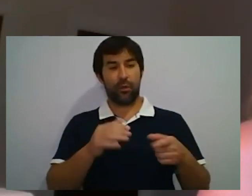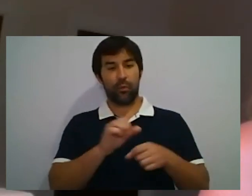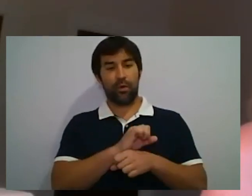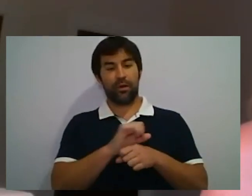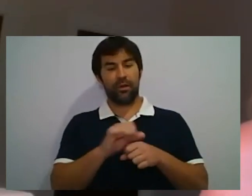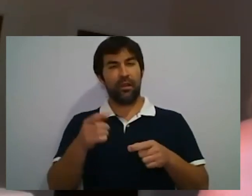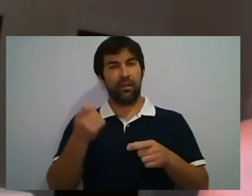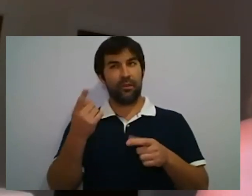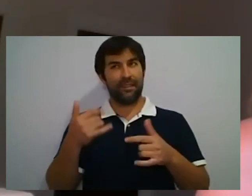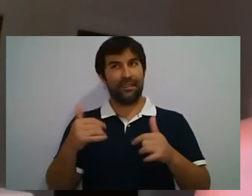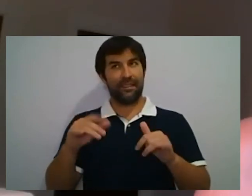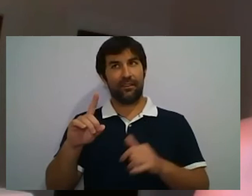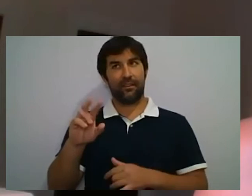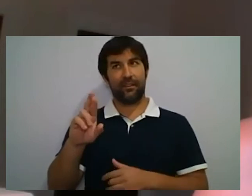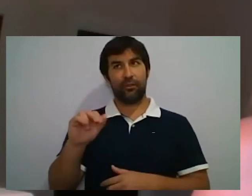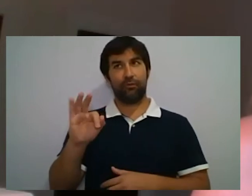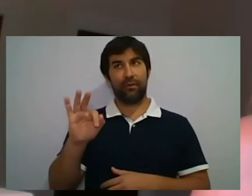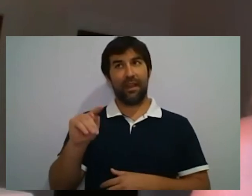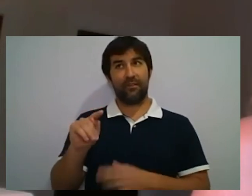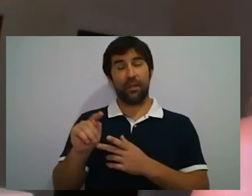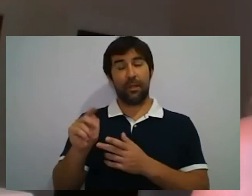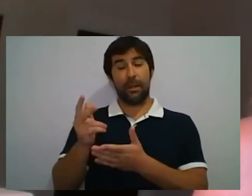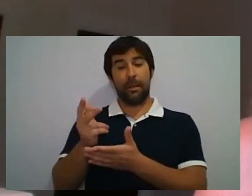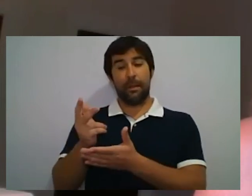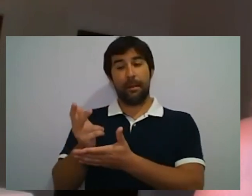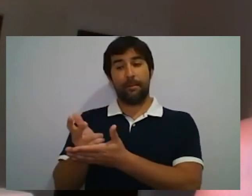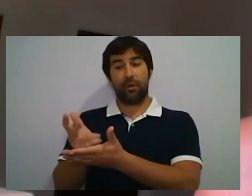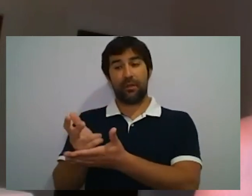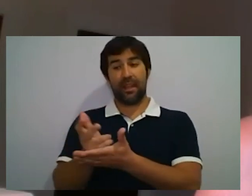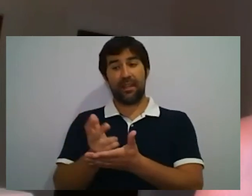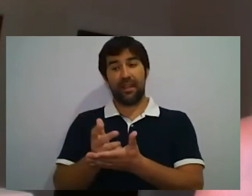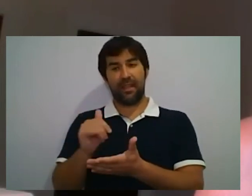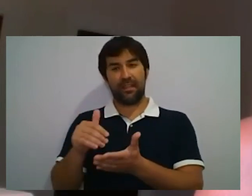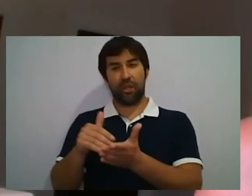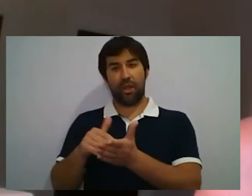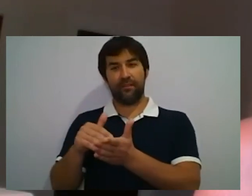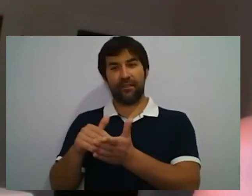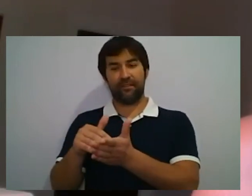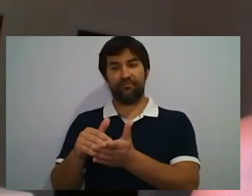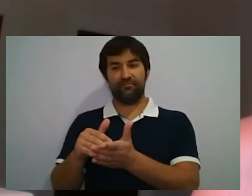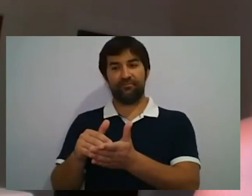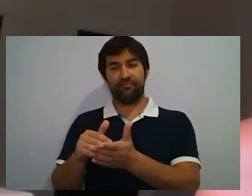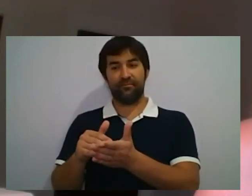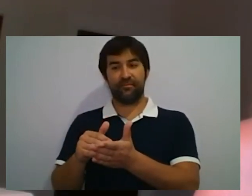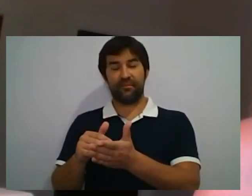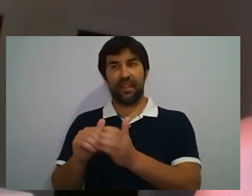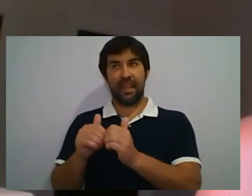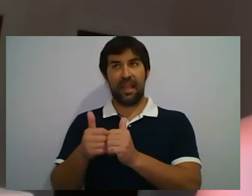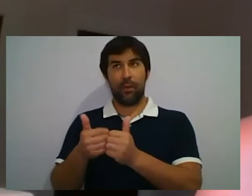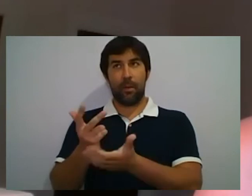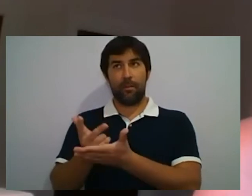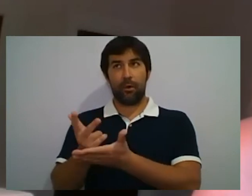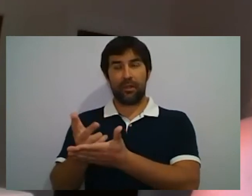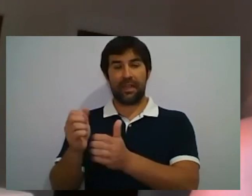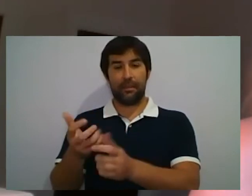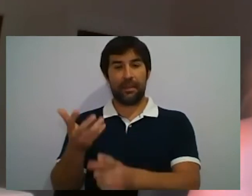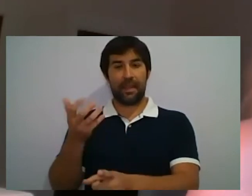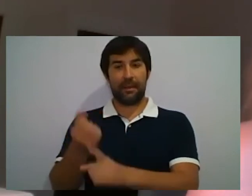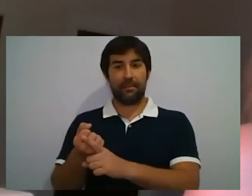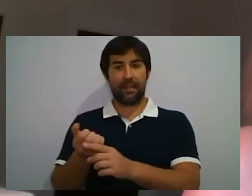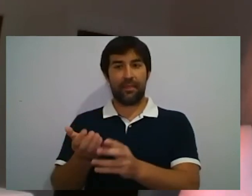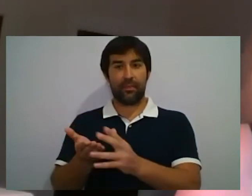They are legal. There's certain design criteria that are meant. Speed bumps, little pro tip on the terminology,